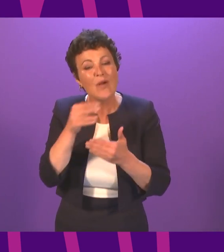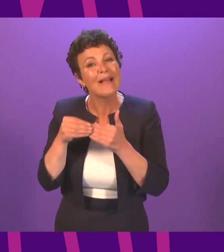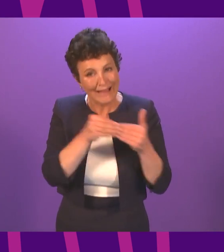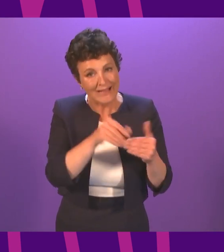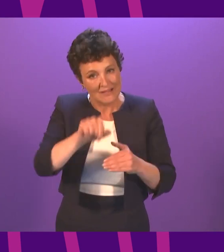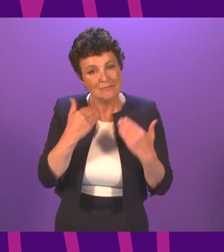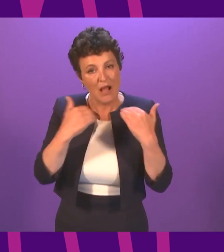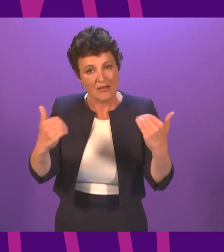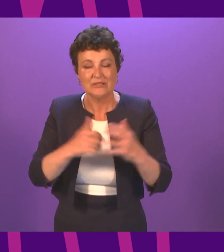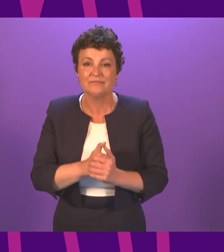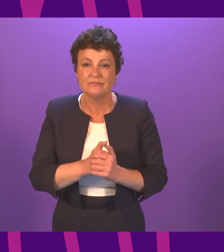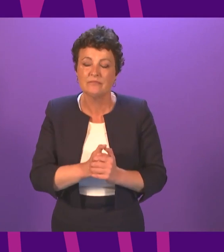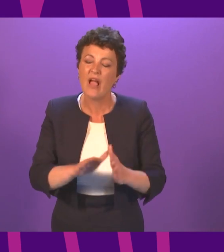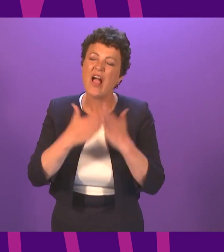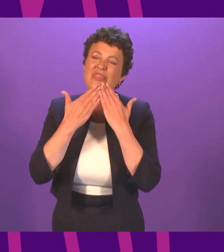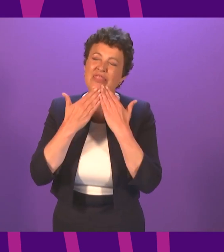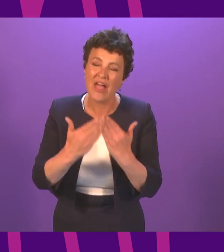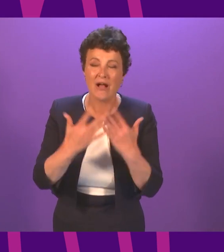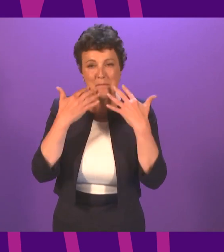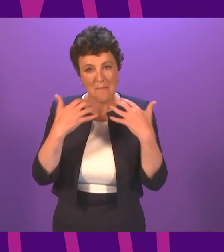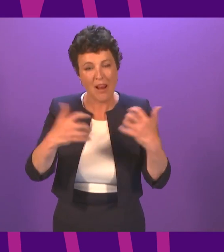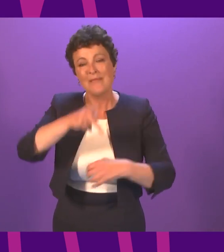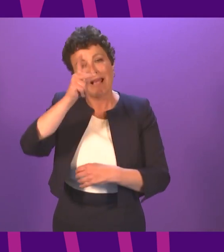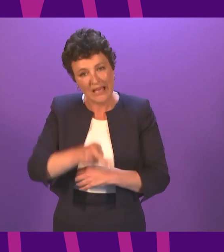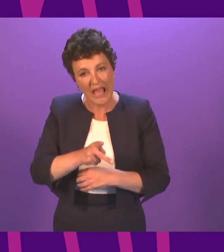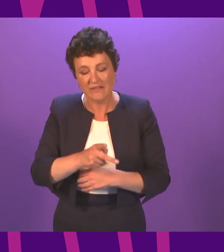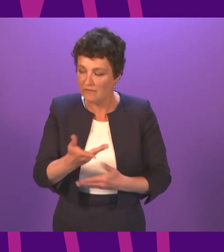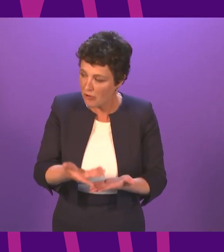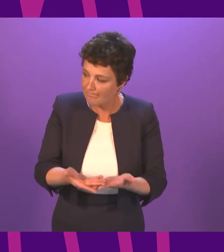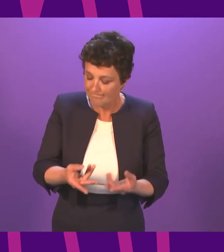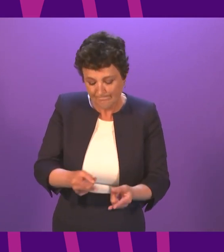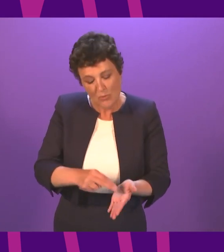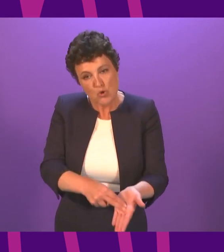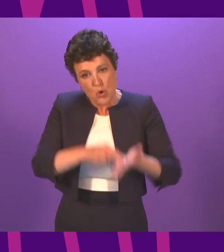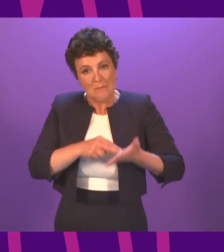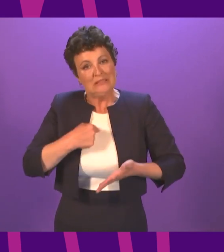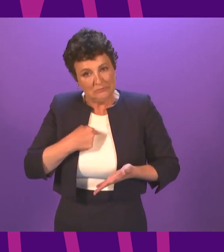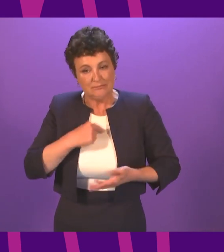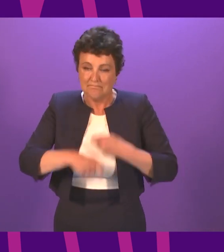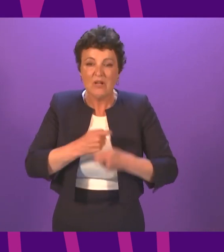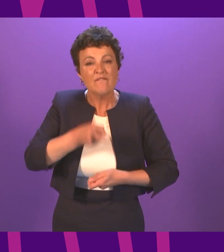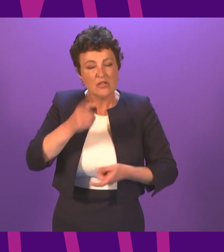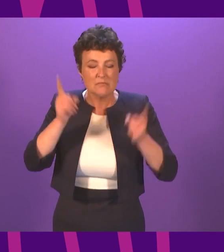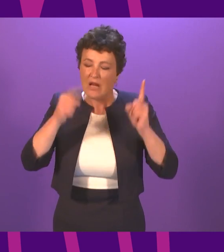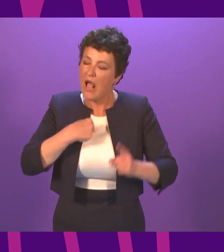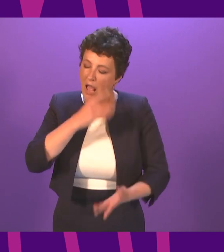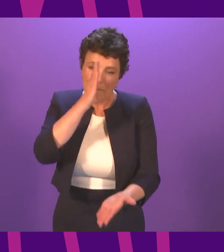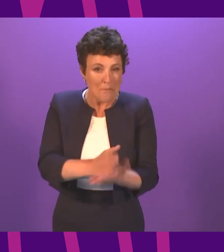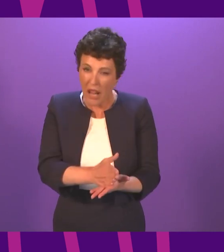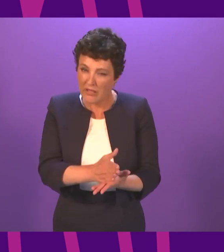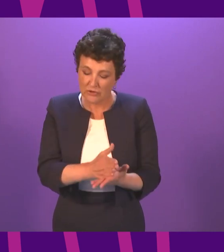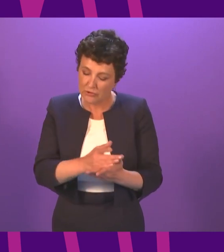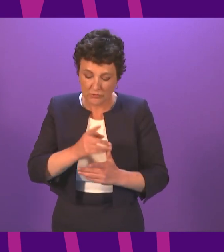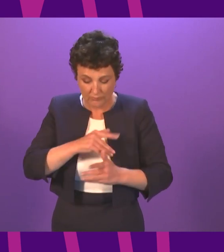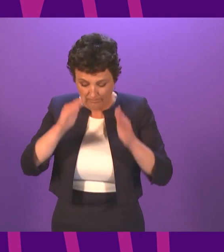govern. Presiding Officer, I thank Parliament again for its confidence and I pledge to serve all of Scotland with boldness,